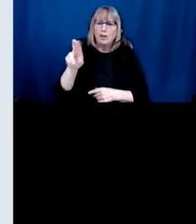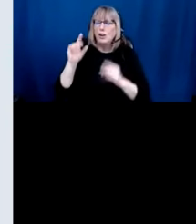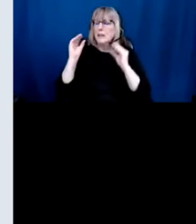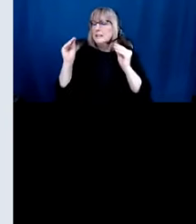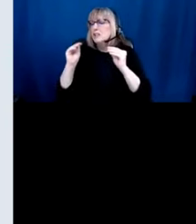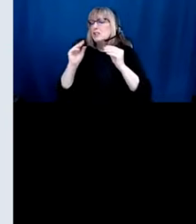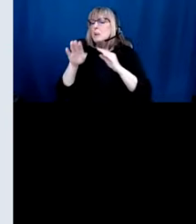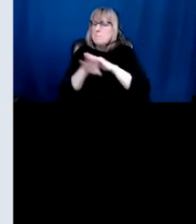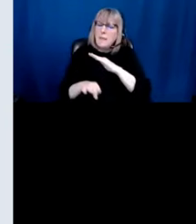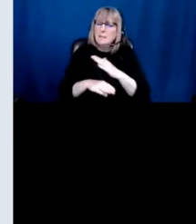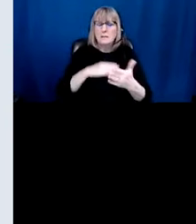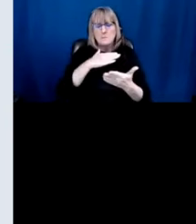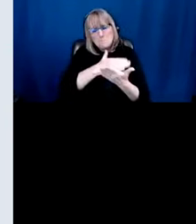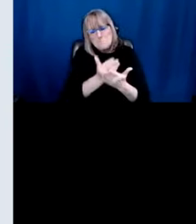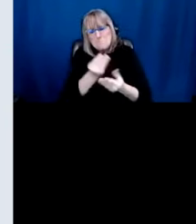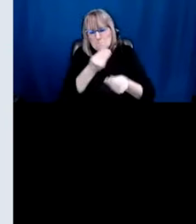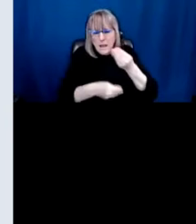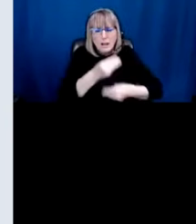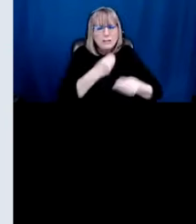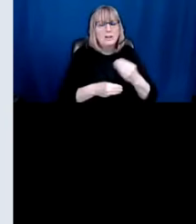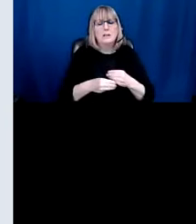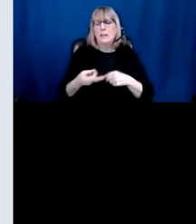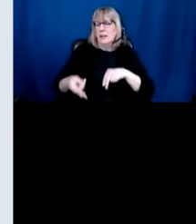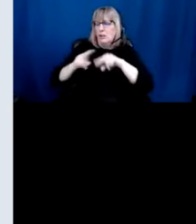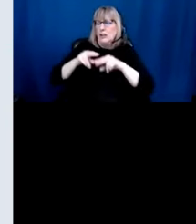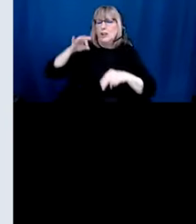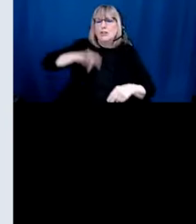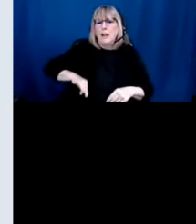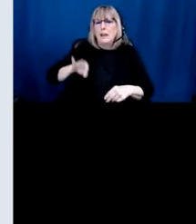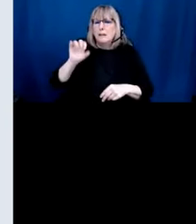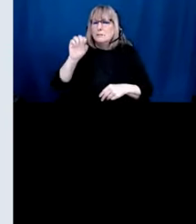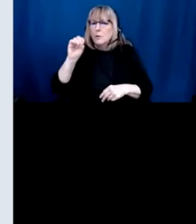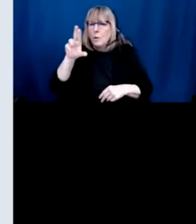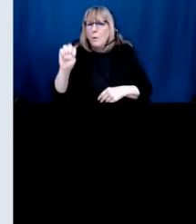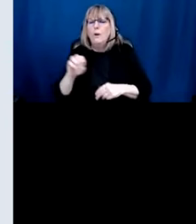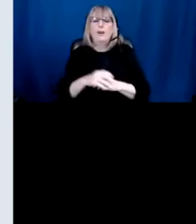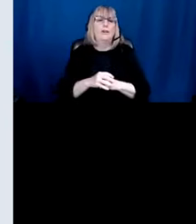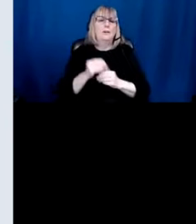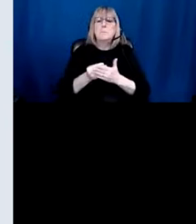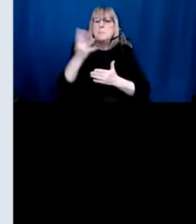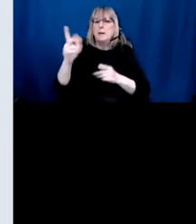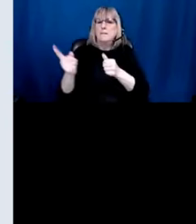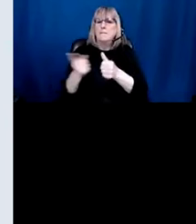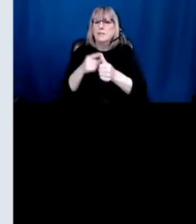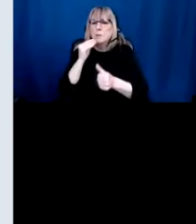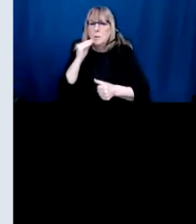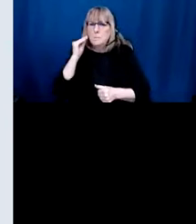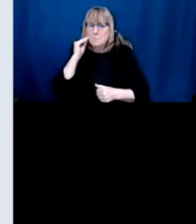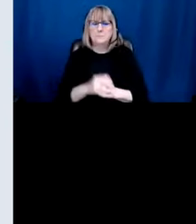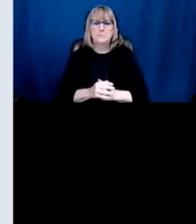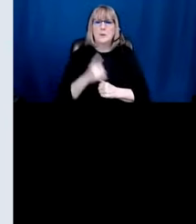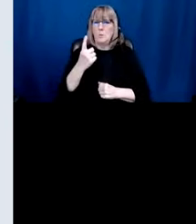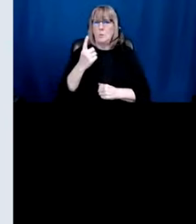budgets and achieve goals of increasing credit scores and buying first homes. One of our own